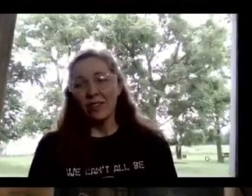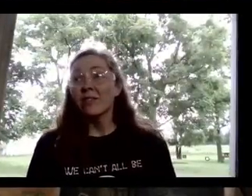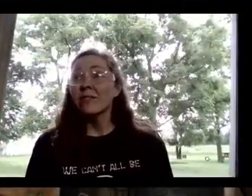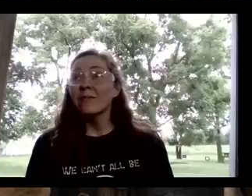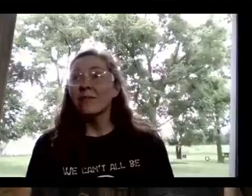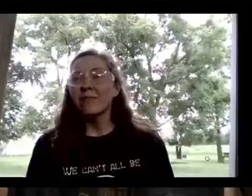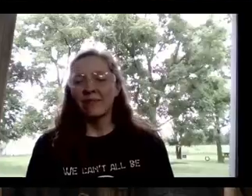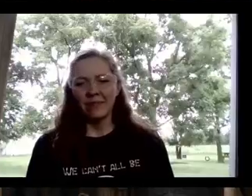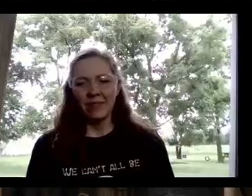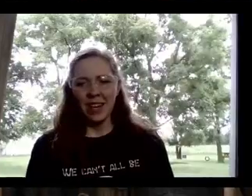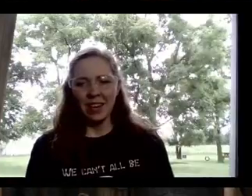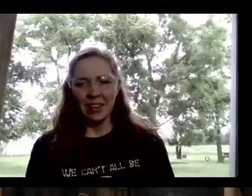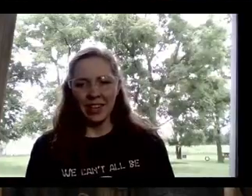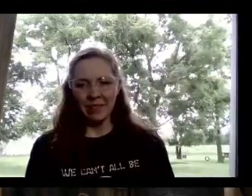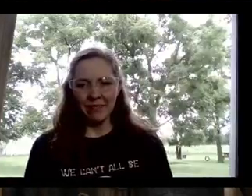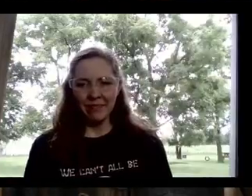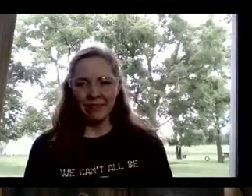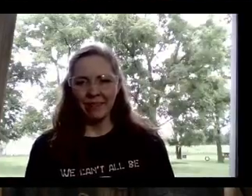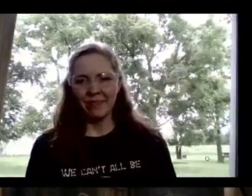Grab a pair of tongs.